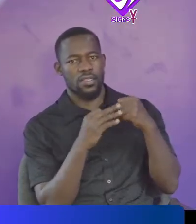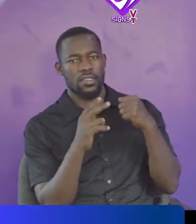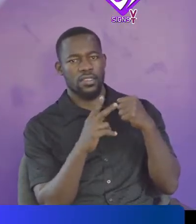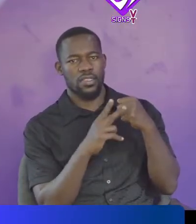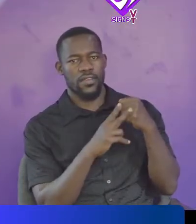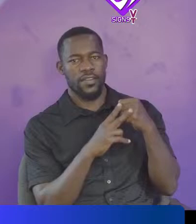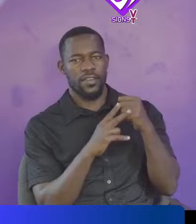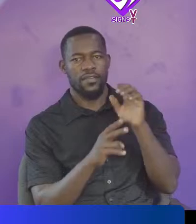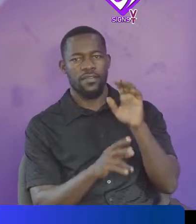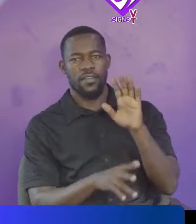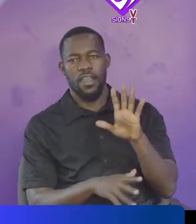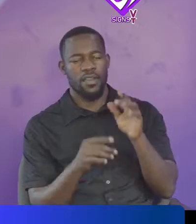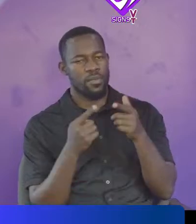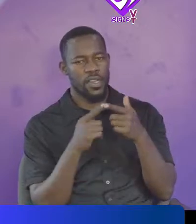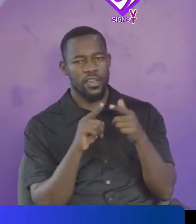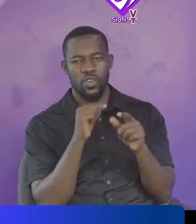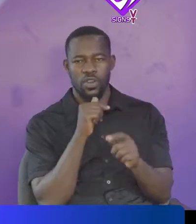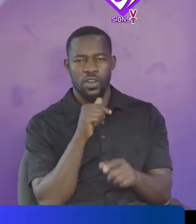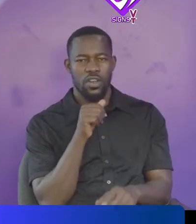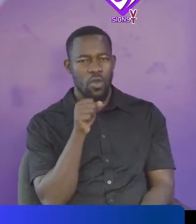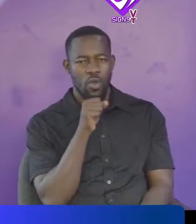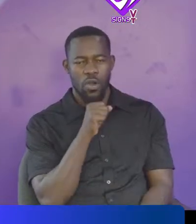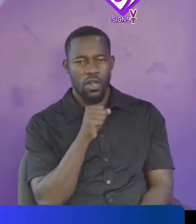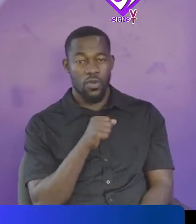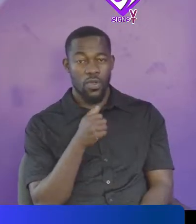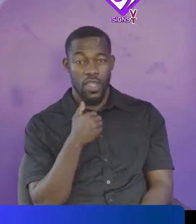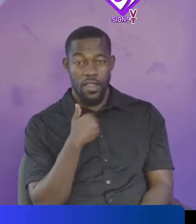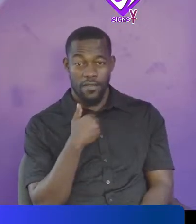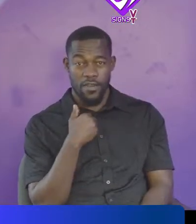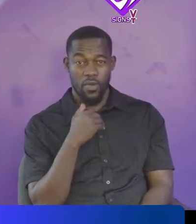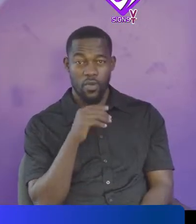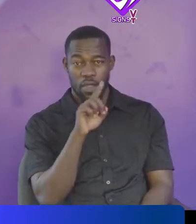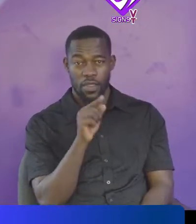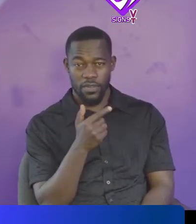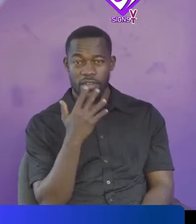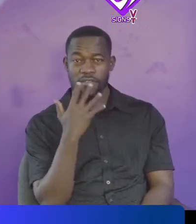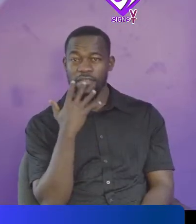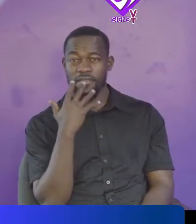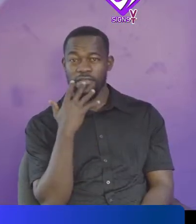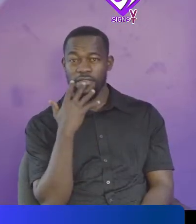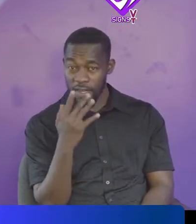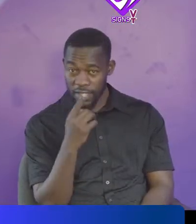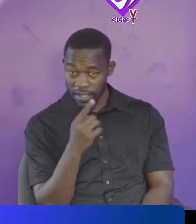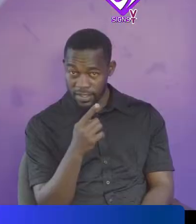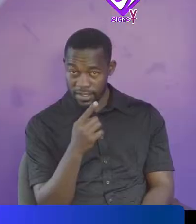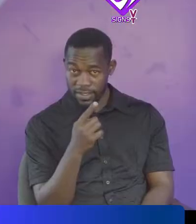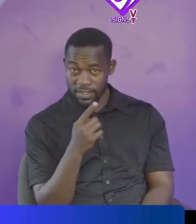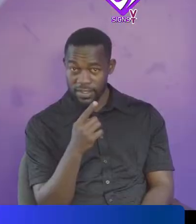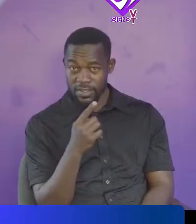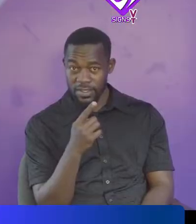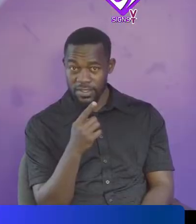bit. This is not the oldest. We have as oldest as 1500. 1500. Talking about what?